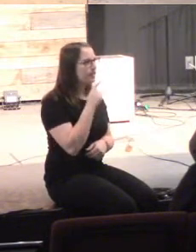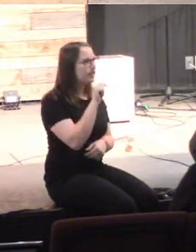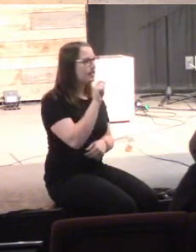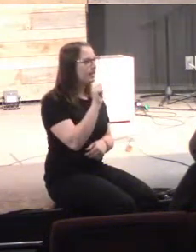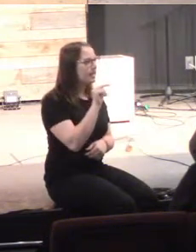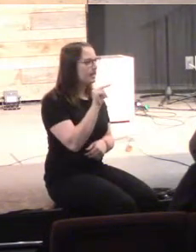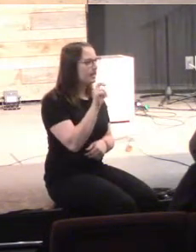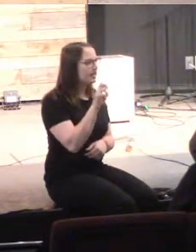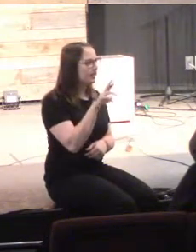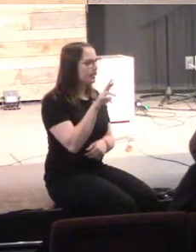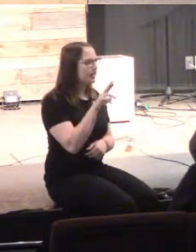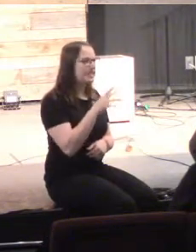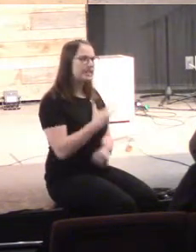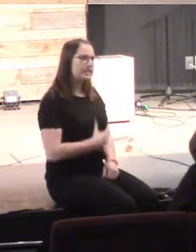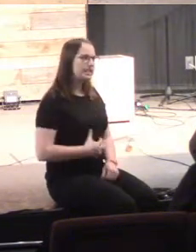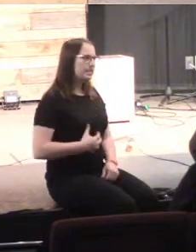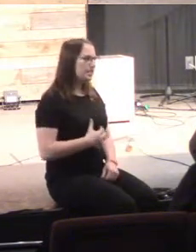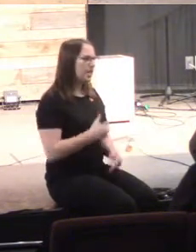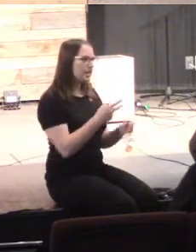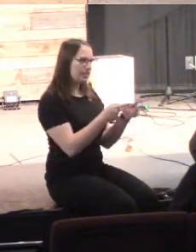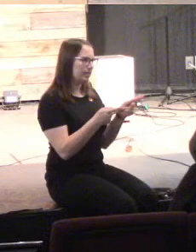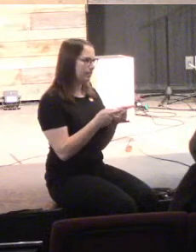a tannery is one of the most disgusting places you can ever be.